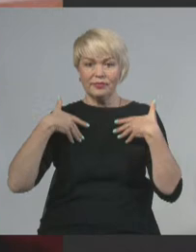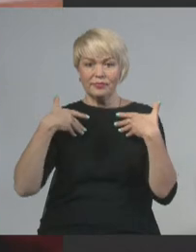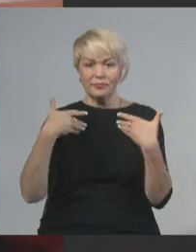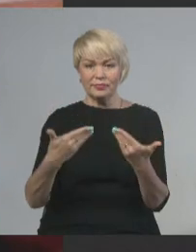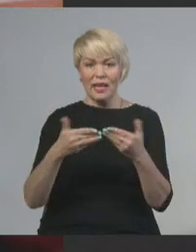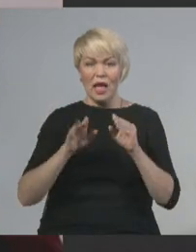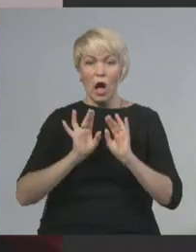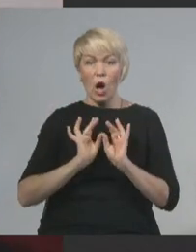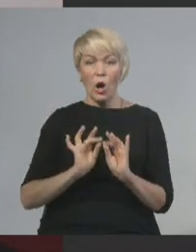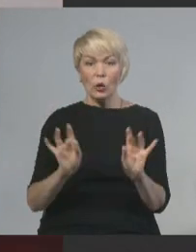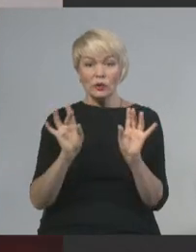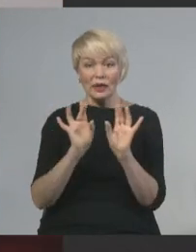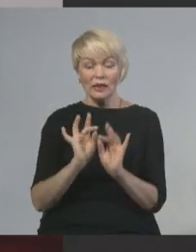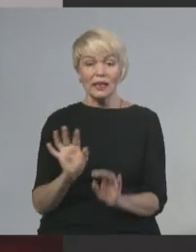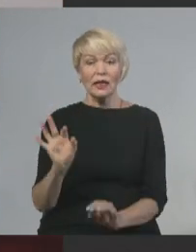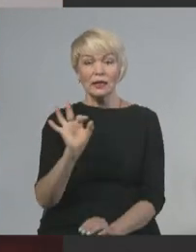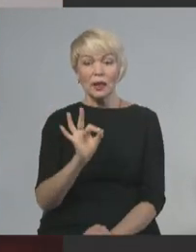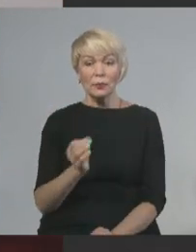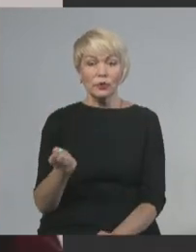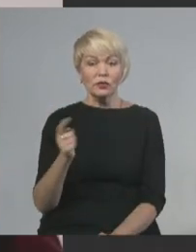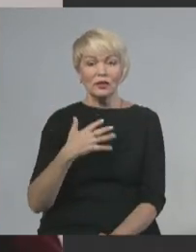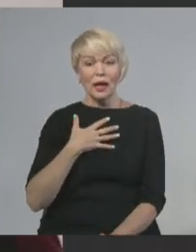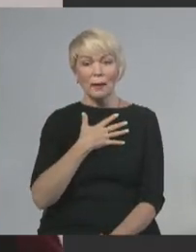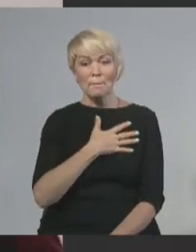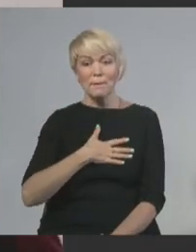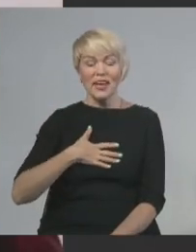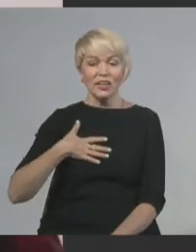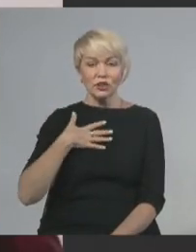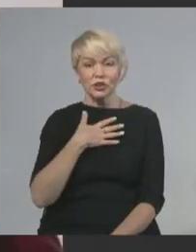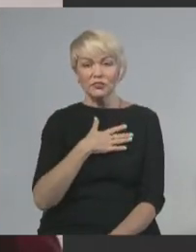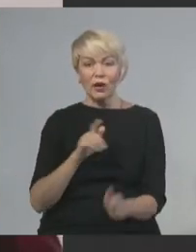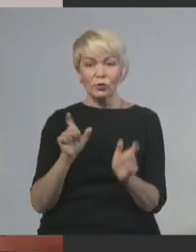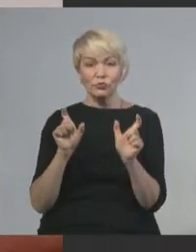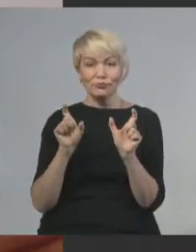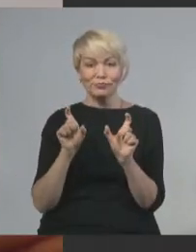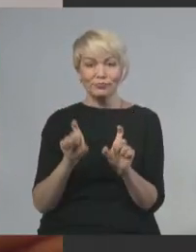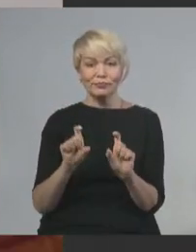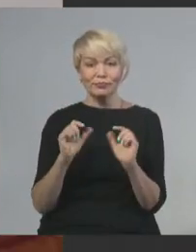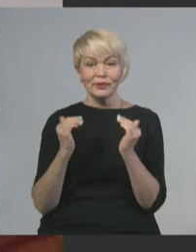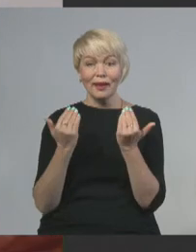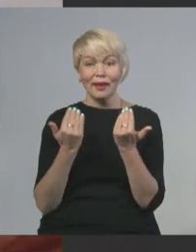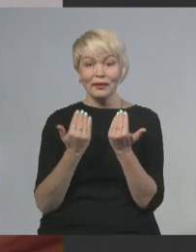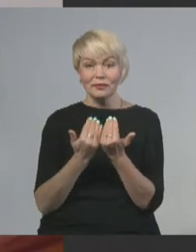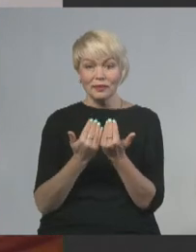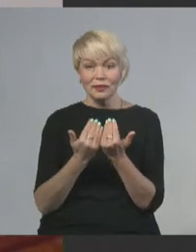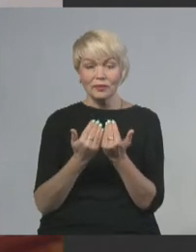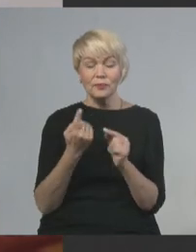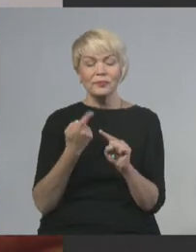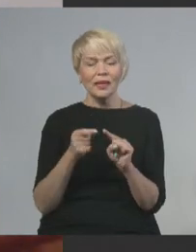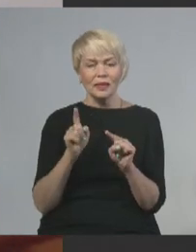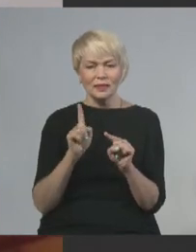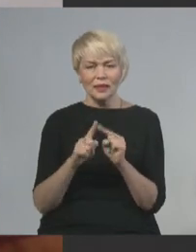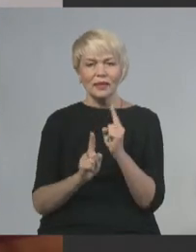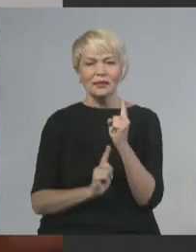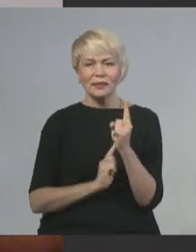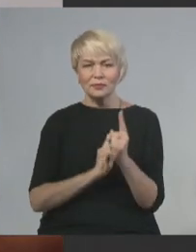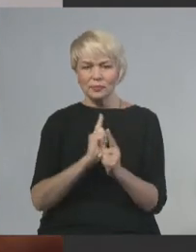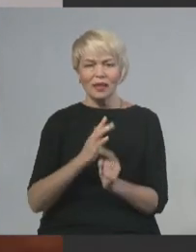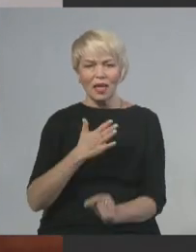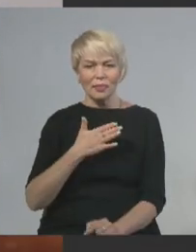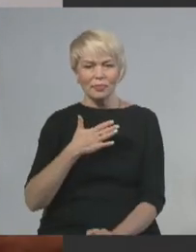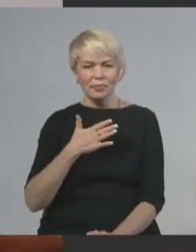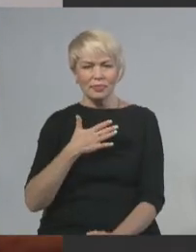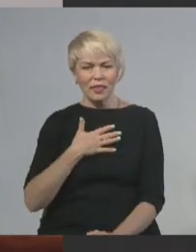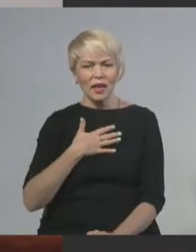could not see this is something that really changed the way we were and we had to think this